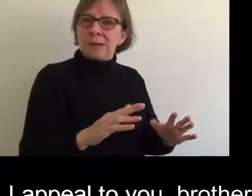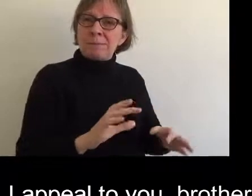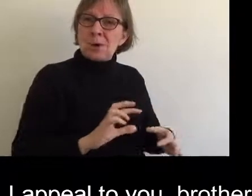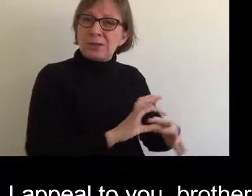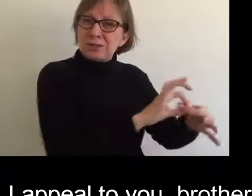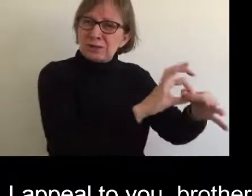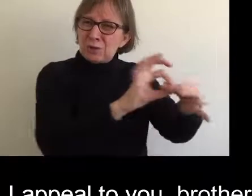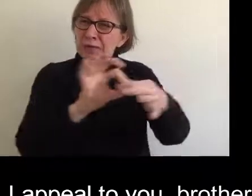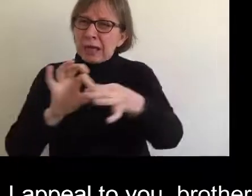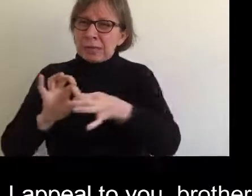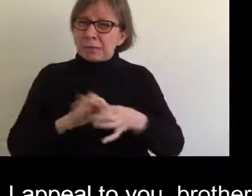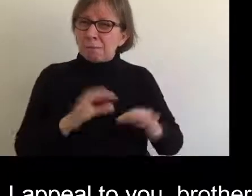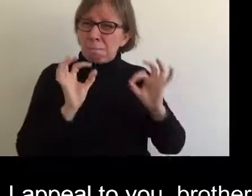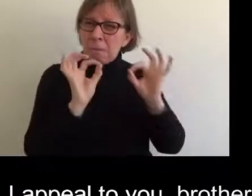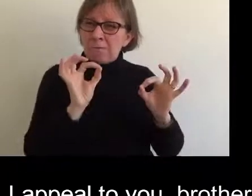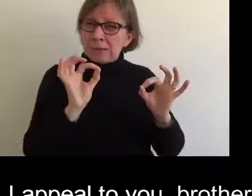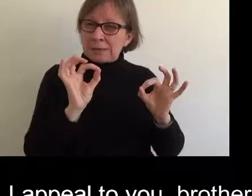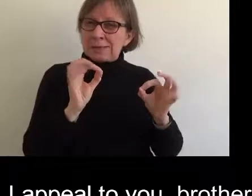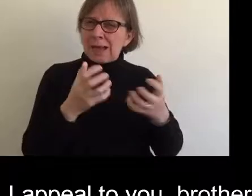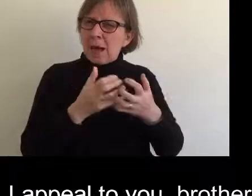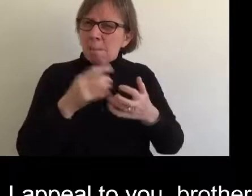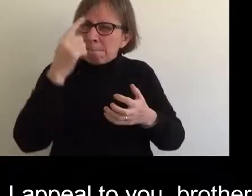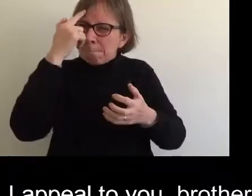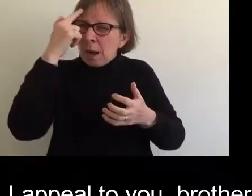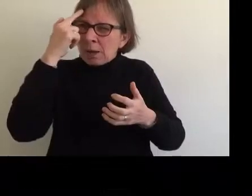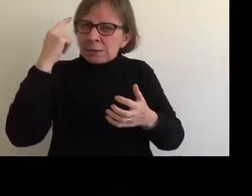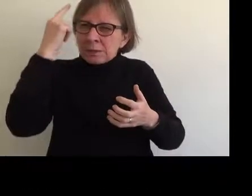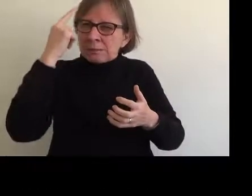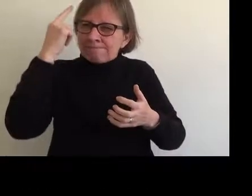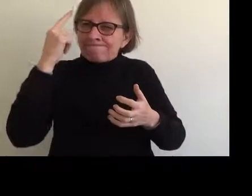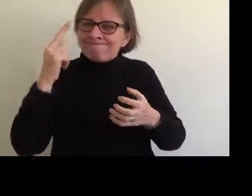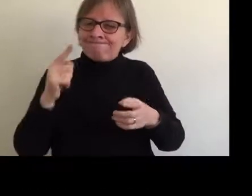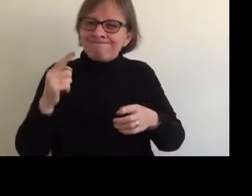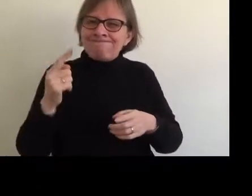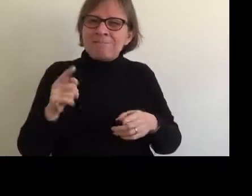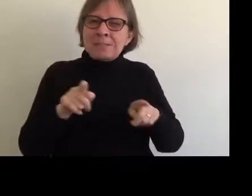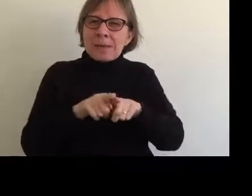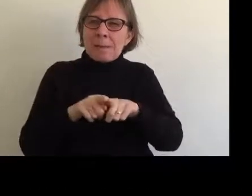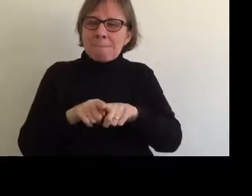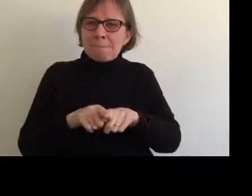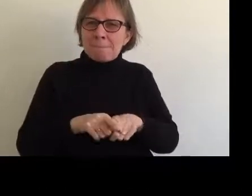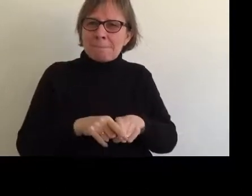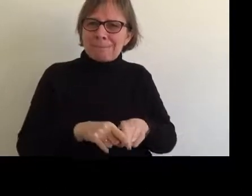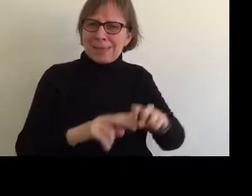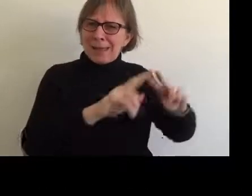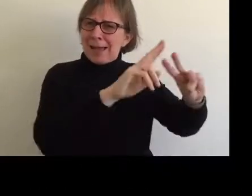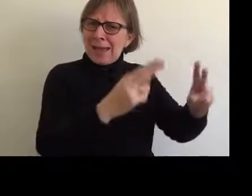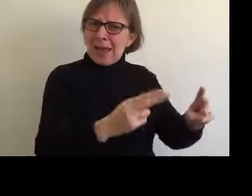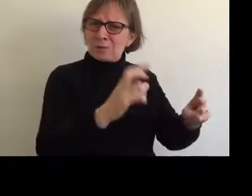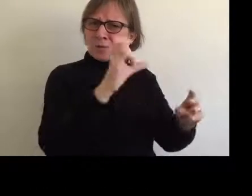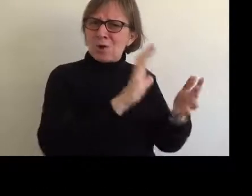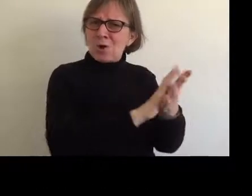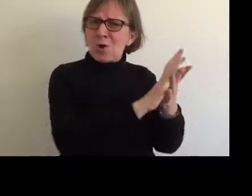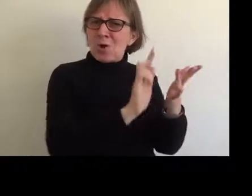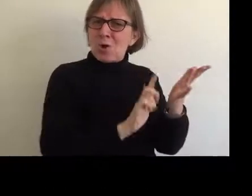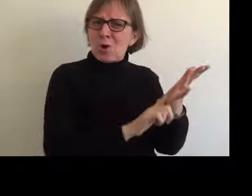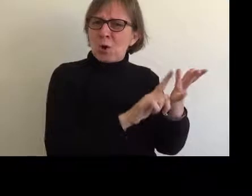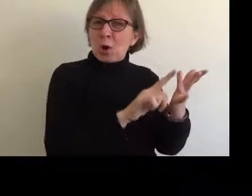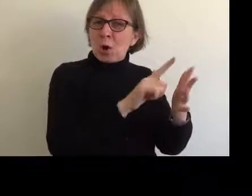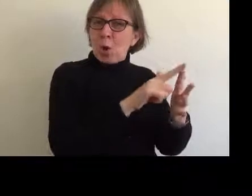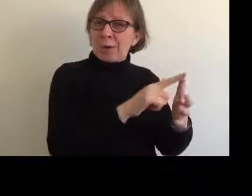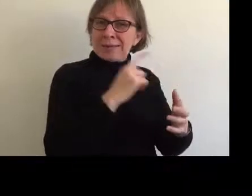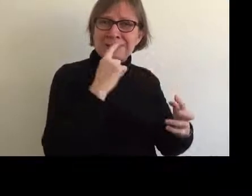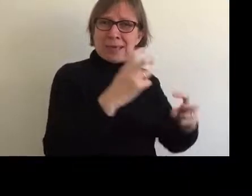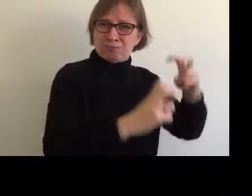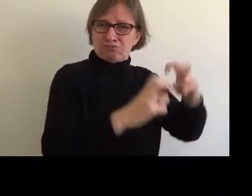you be perfectly united in mind and thought. My brothers and sisters, some from Chloe's household have informed me